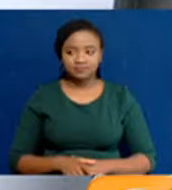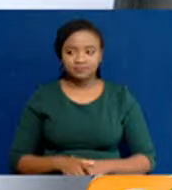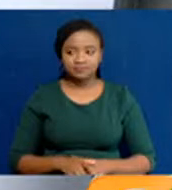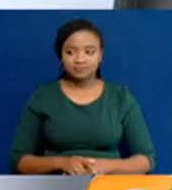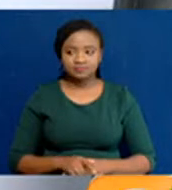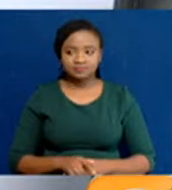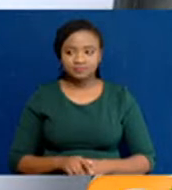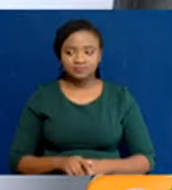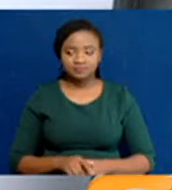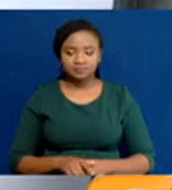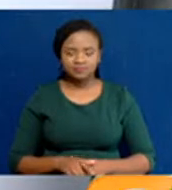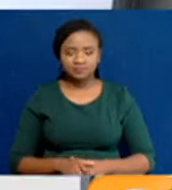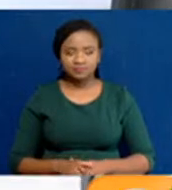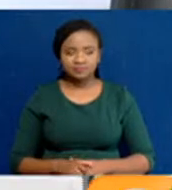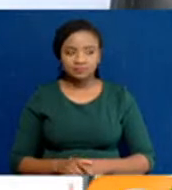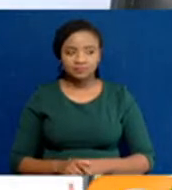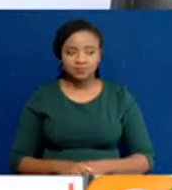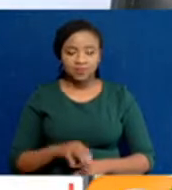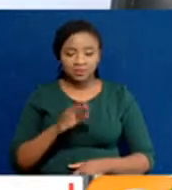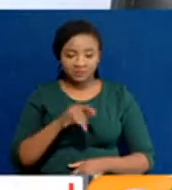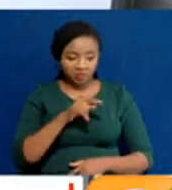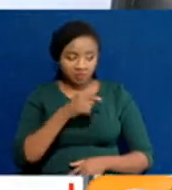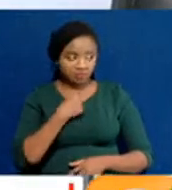Through this arrangement, we get